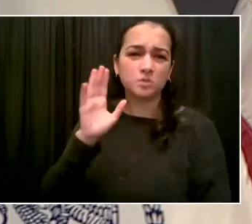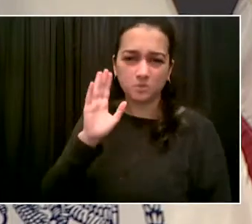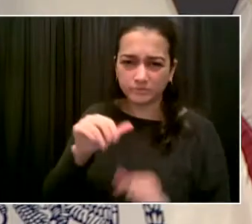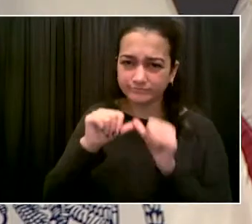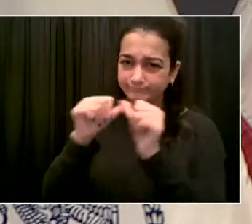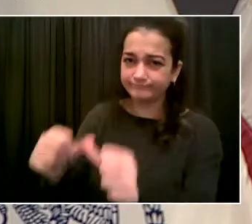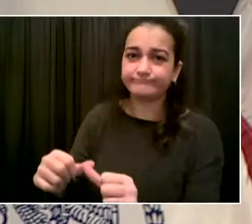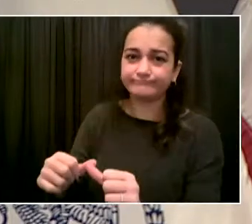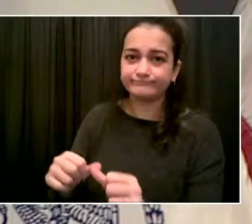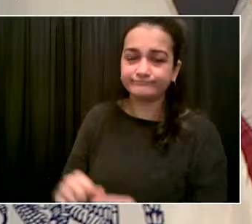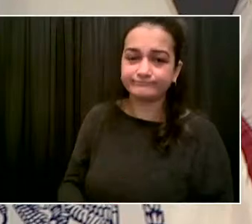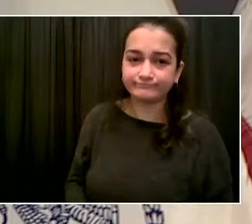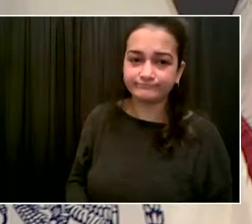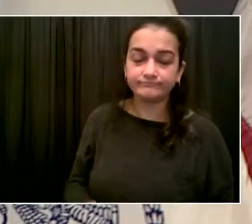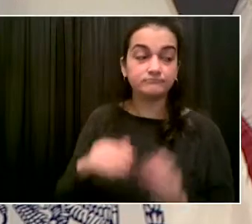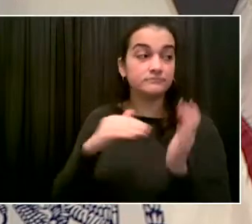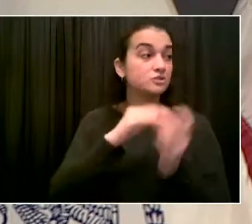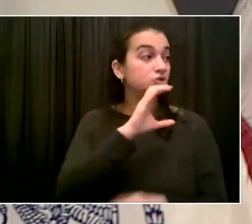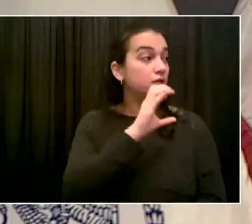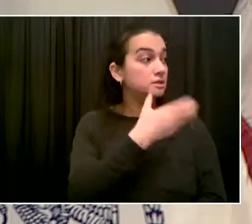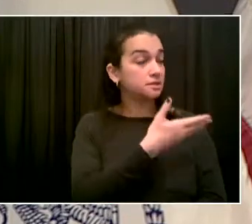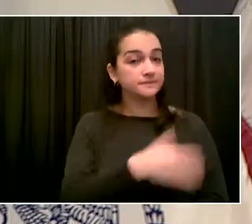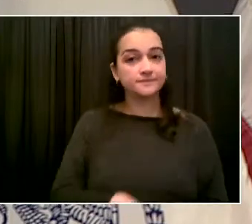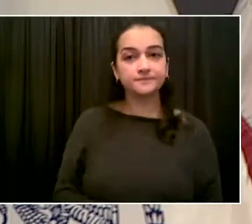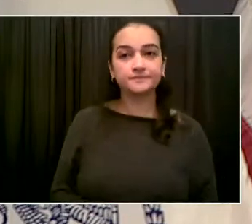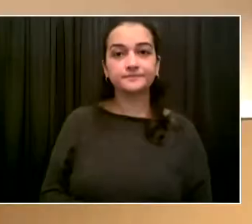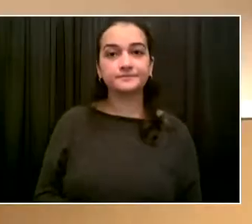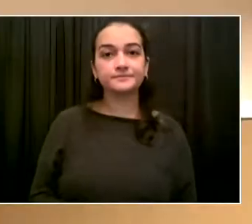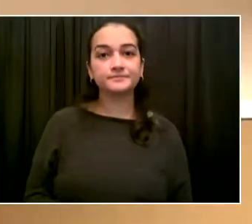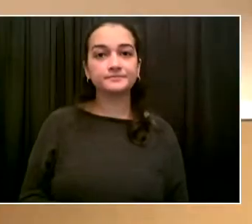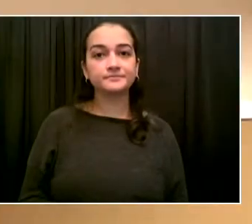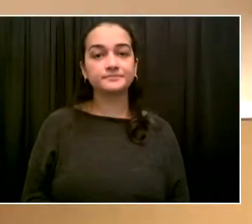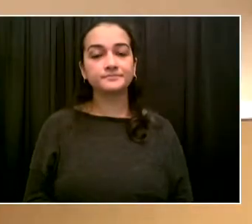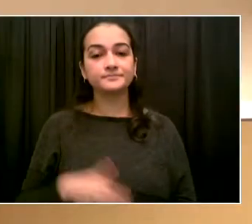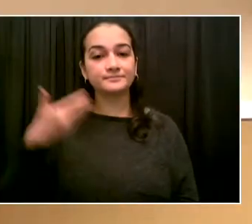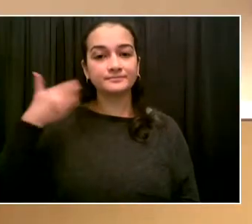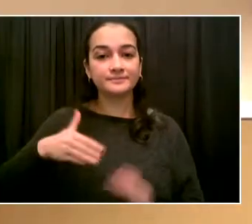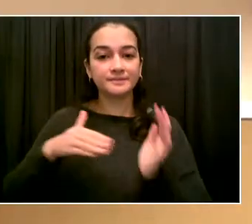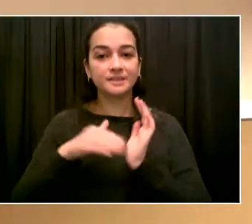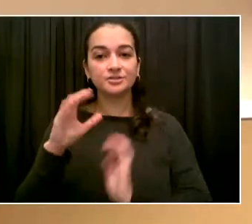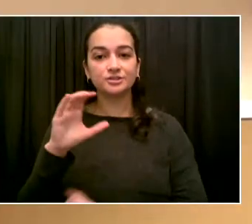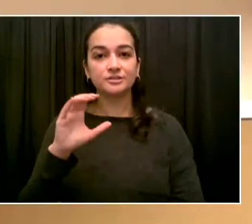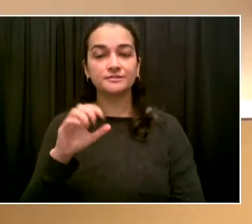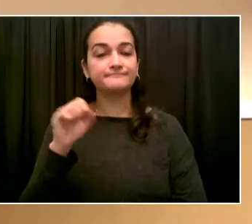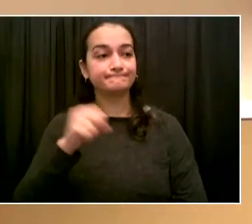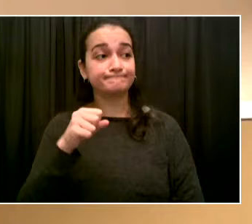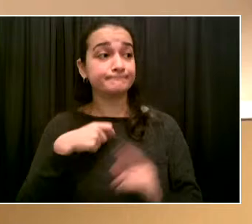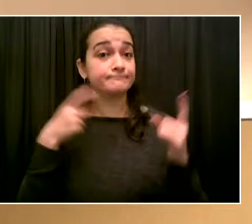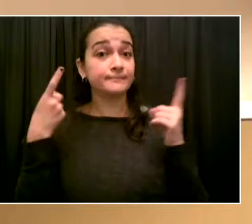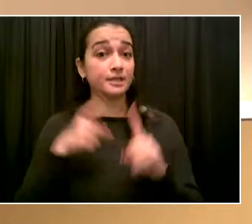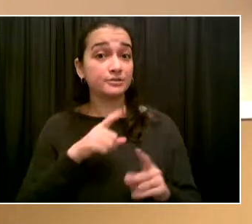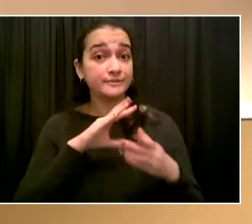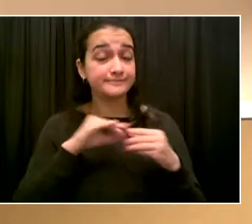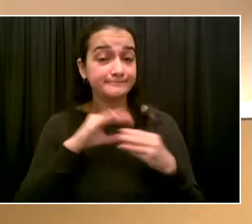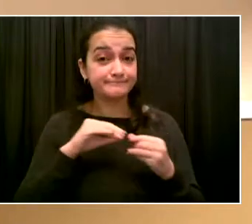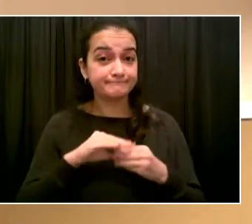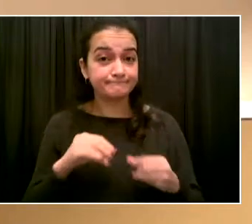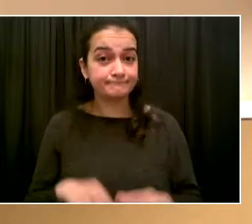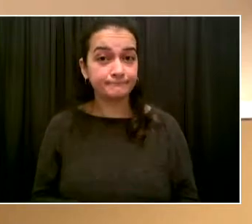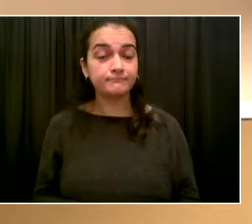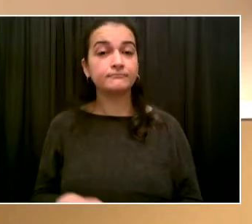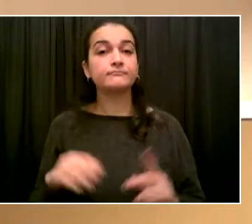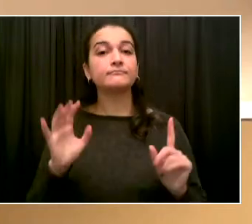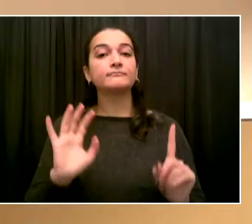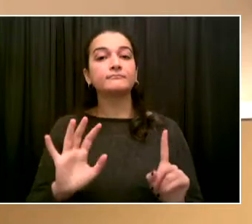sir. Thank you. And I very much agree as well. And let us be clear, the neighborhoods with the highest